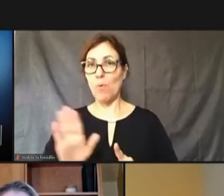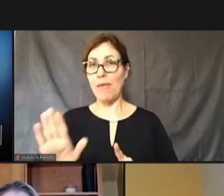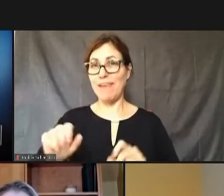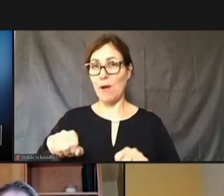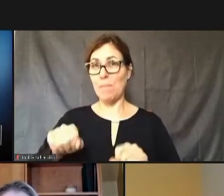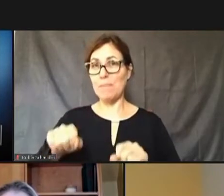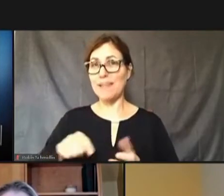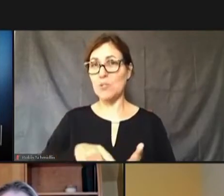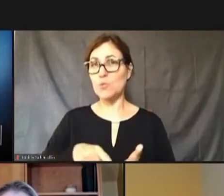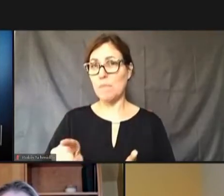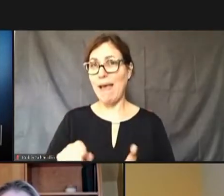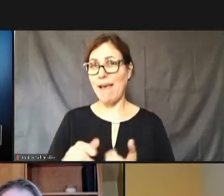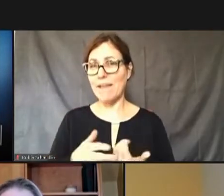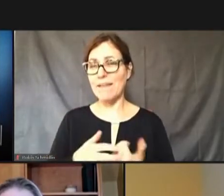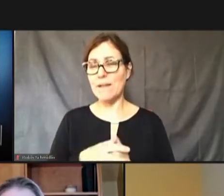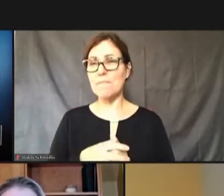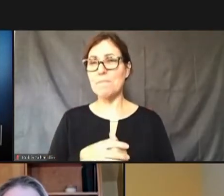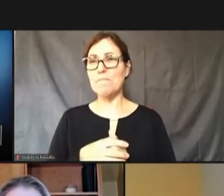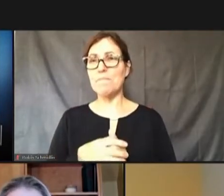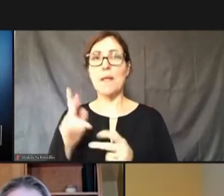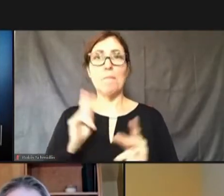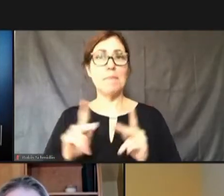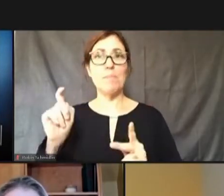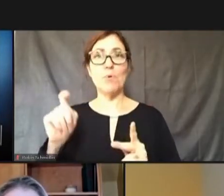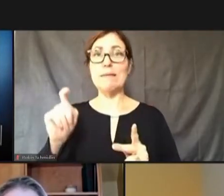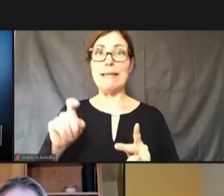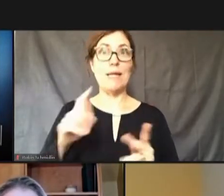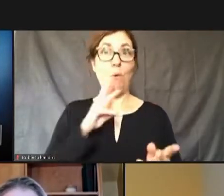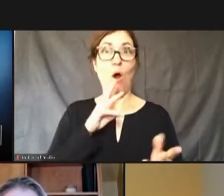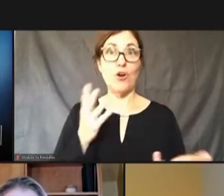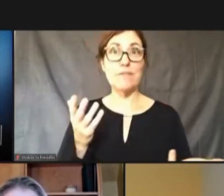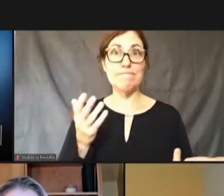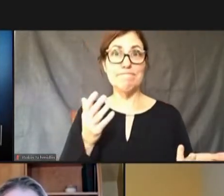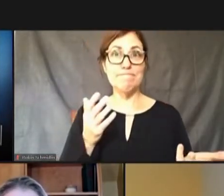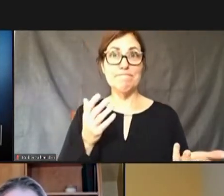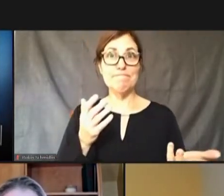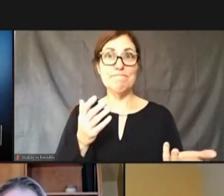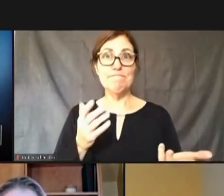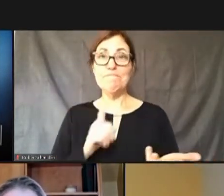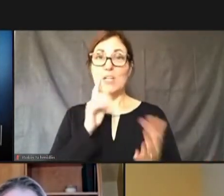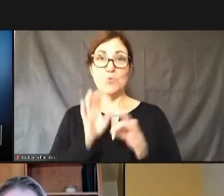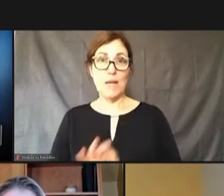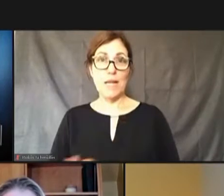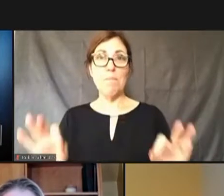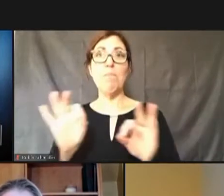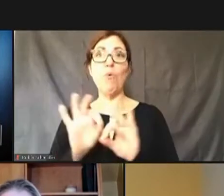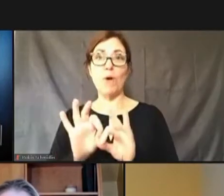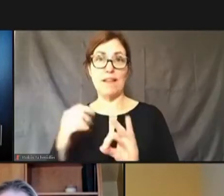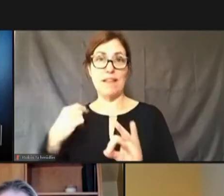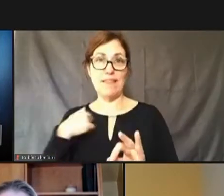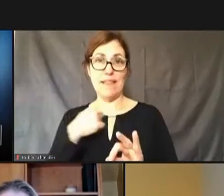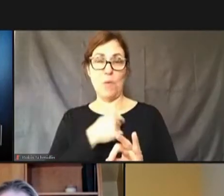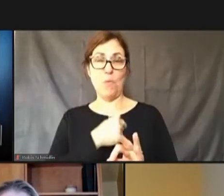here. People need their water. And it's really important that we keep our